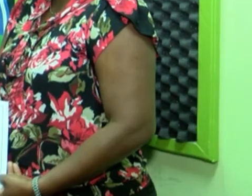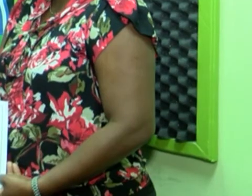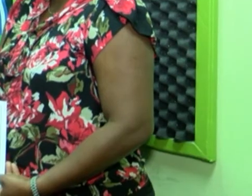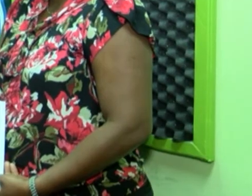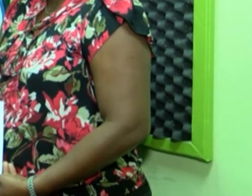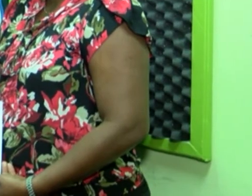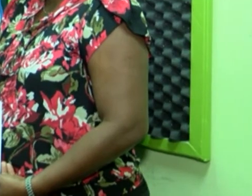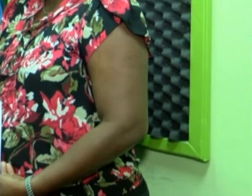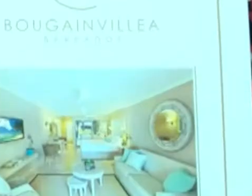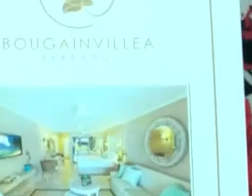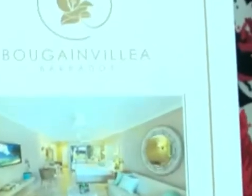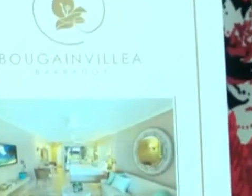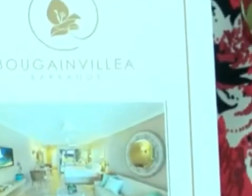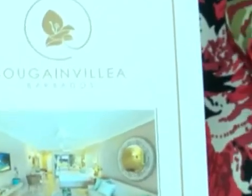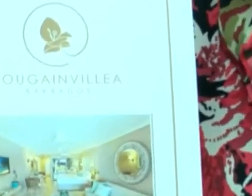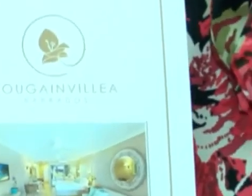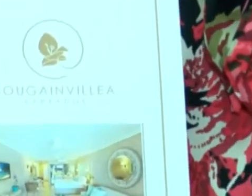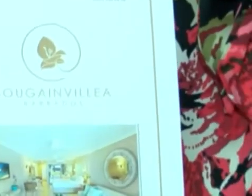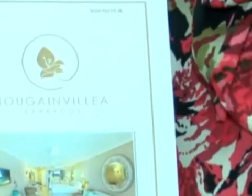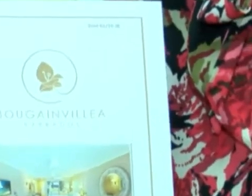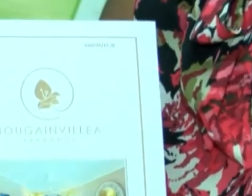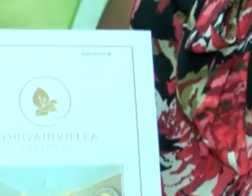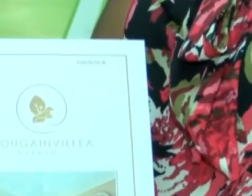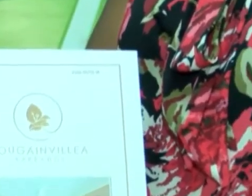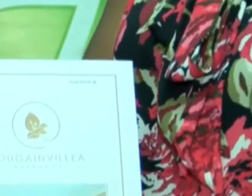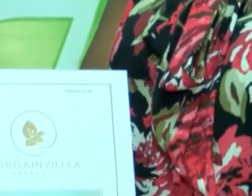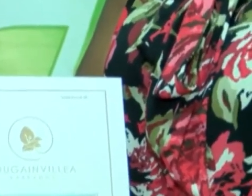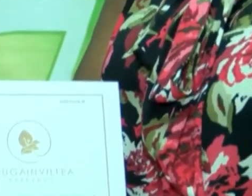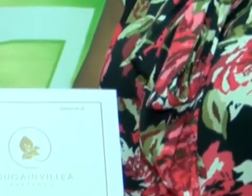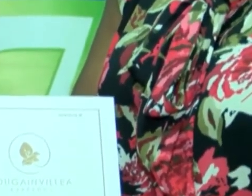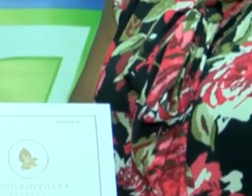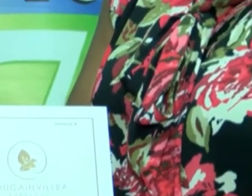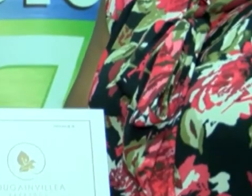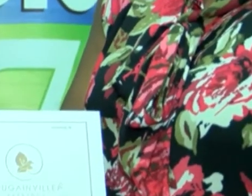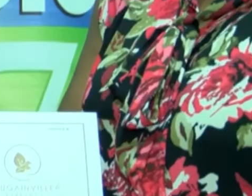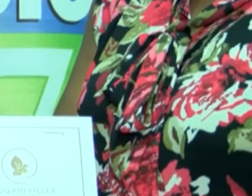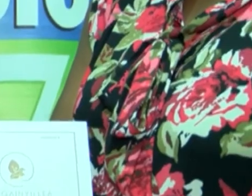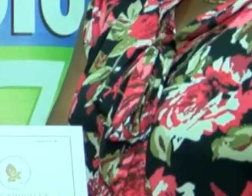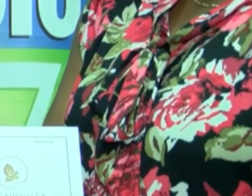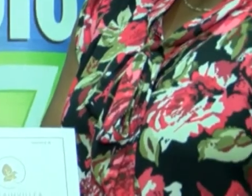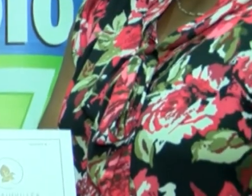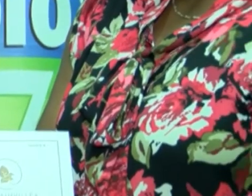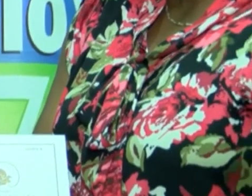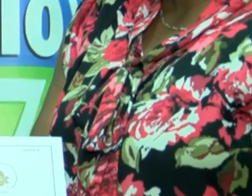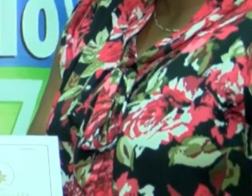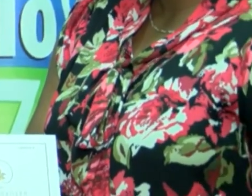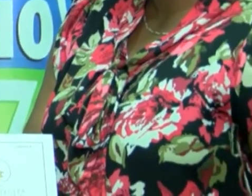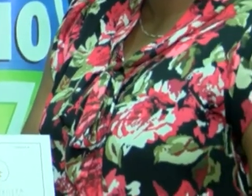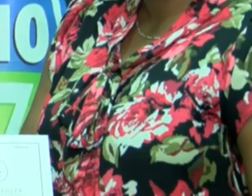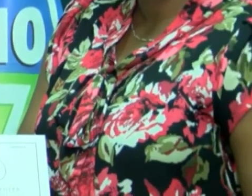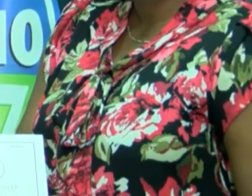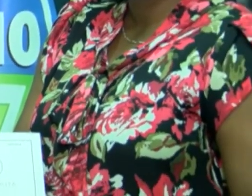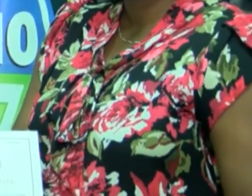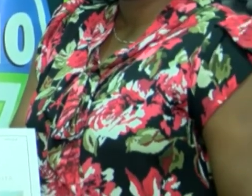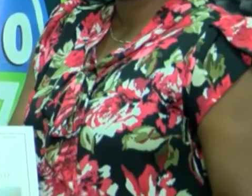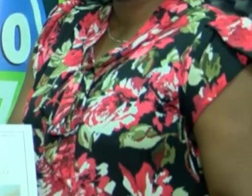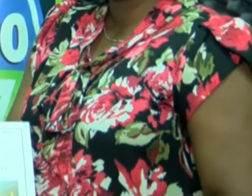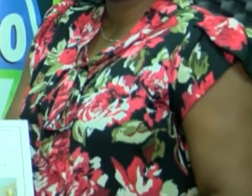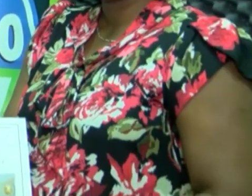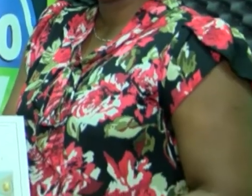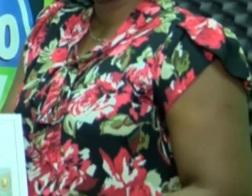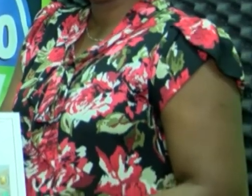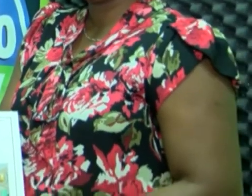session of Parliament for the year, Commerce Minister Donville Innes called for a revision to the Charities Act. His comments have been backed by the